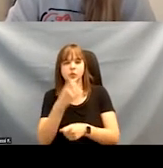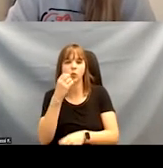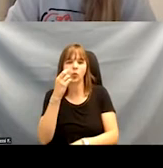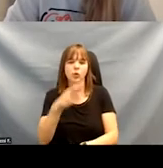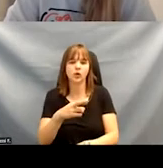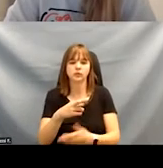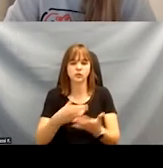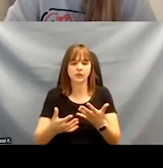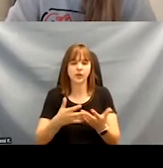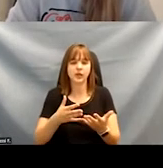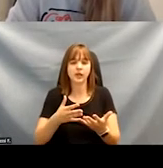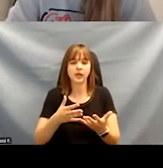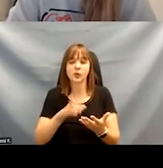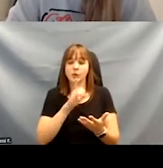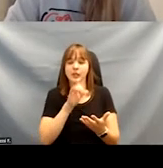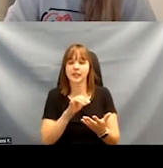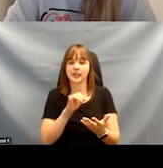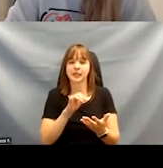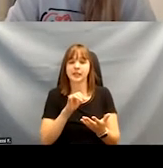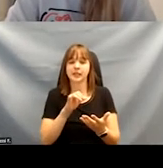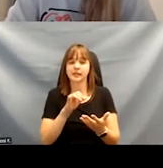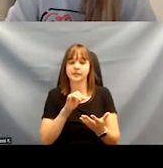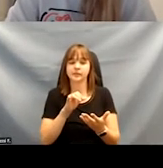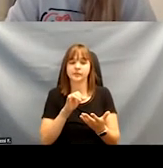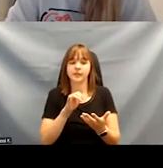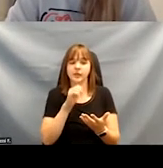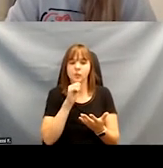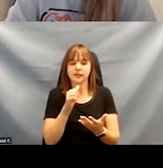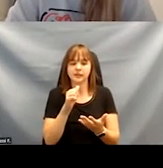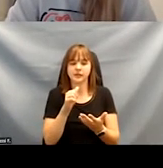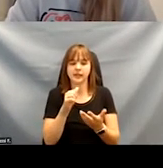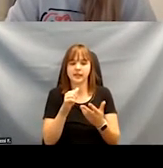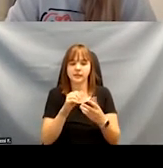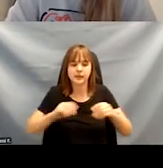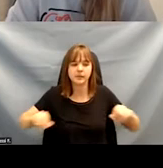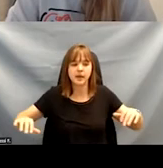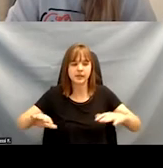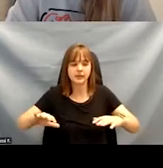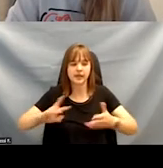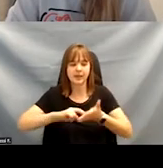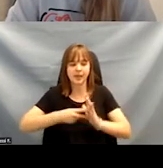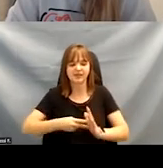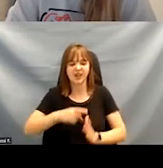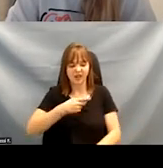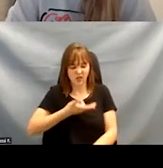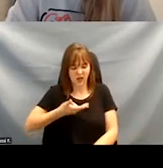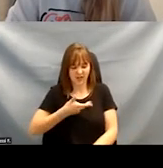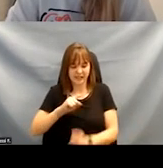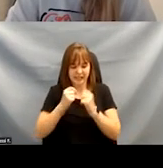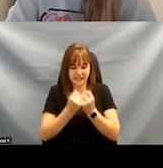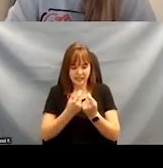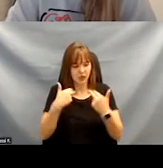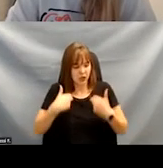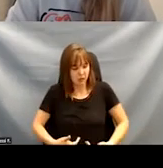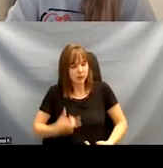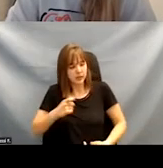really needed a second to reset our lives, because we're humans. And so now we're feeling really confident that we